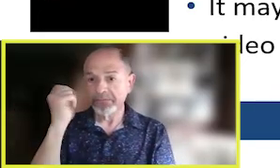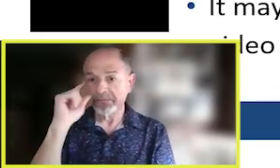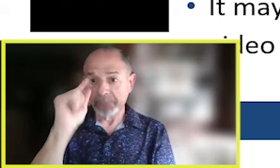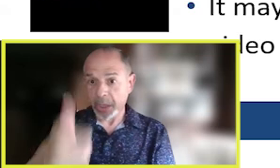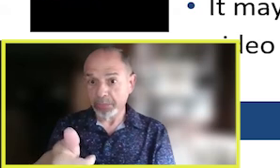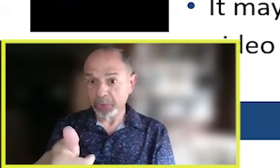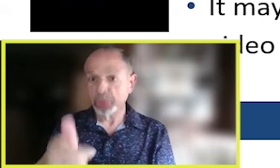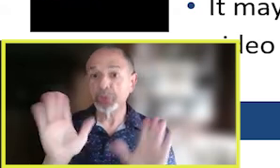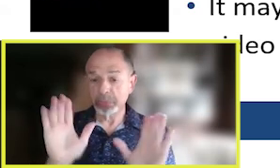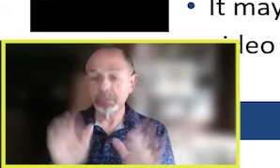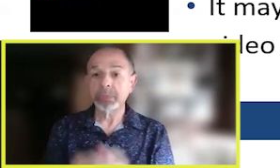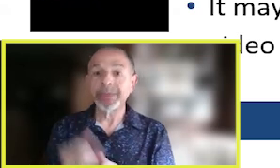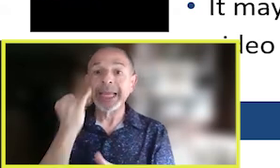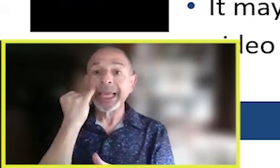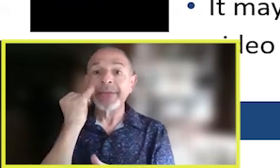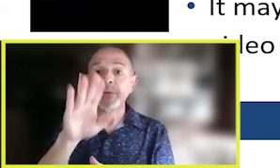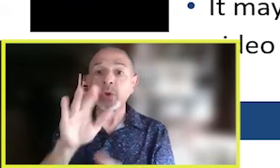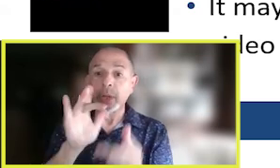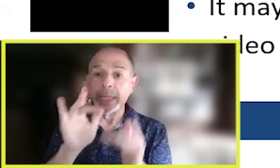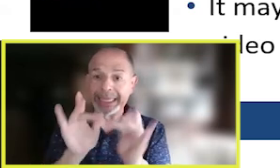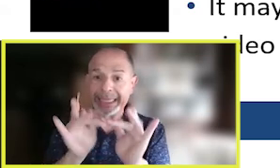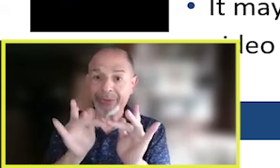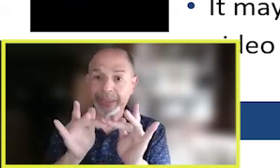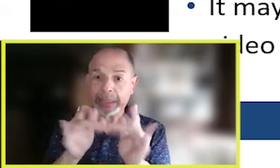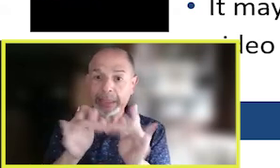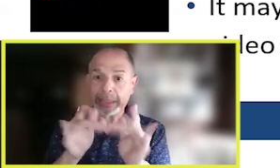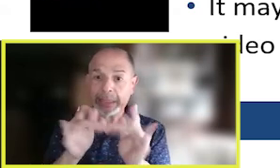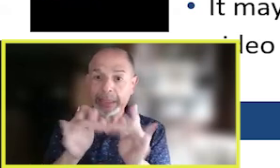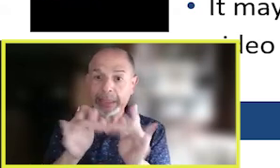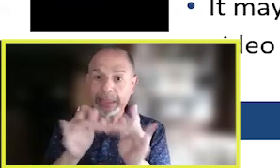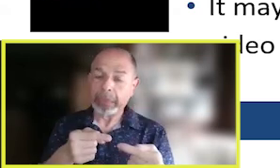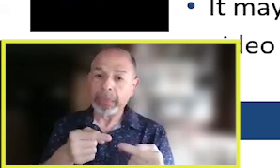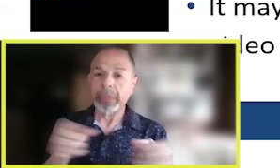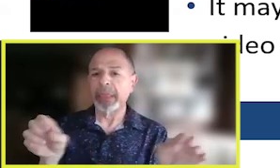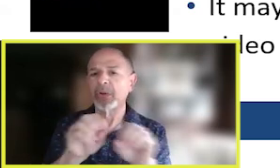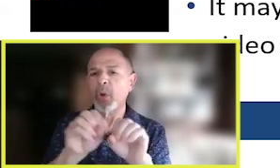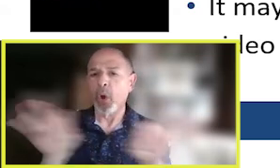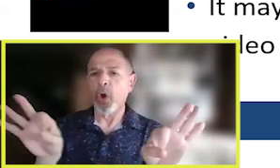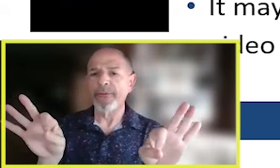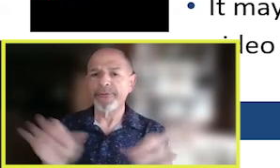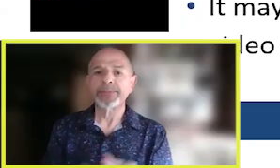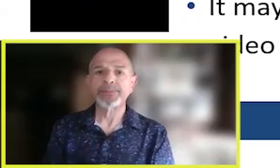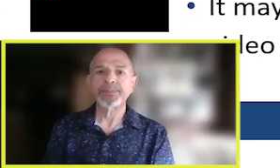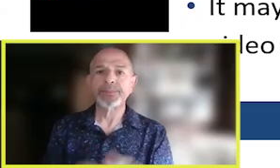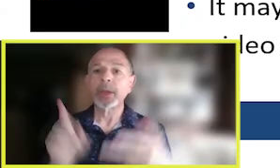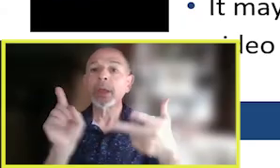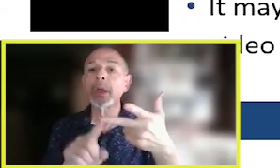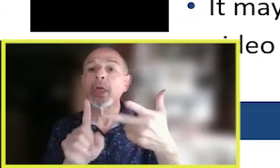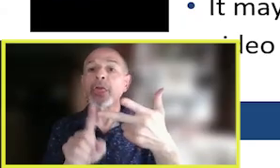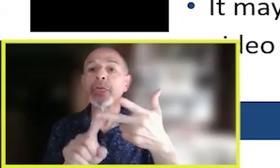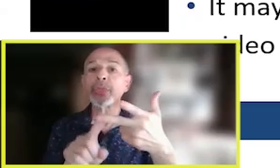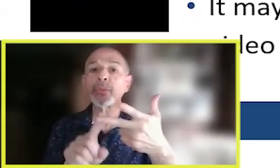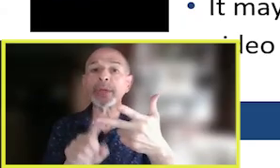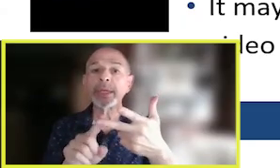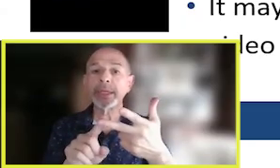be helpful to keep your video off. Tip number 3, not everyone can use chat and not everyone is able to read,